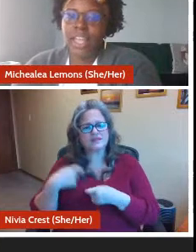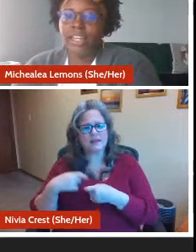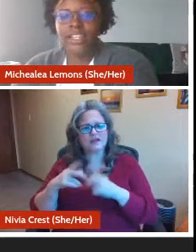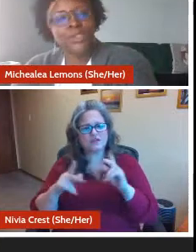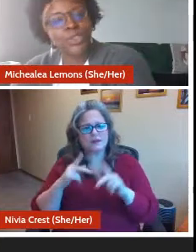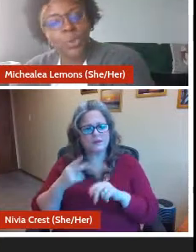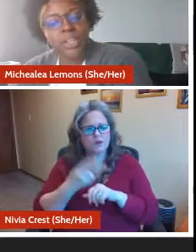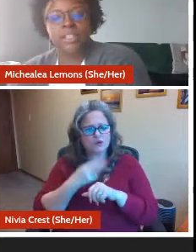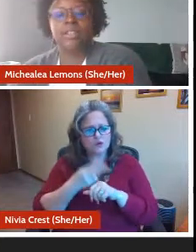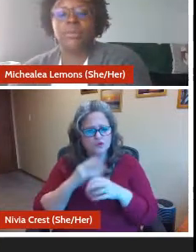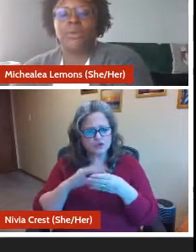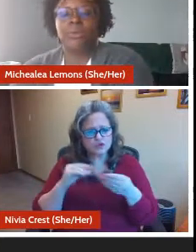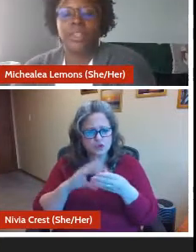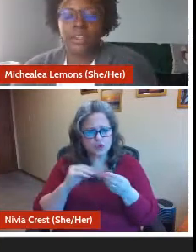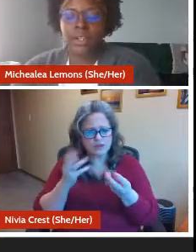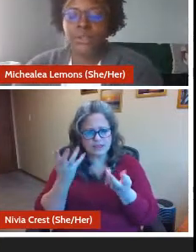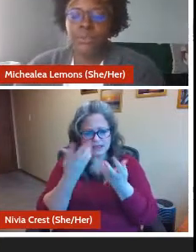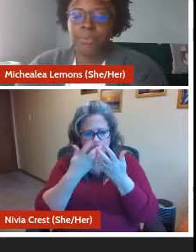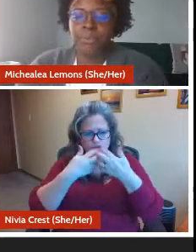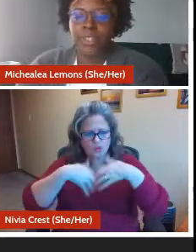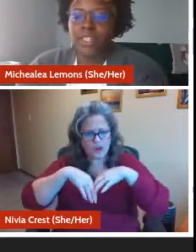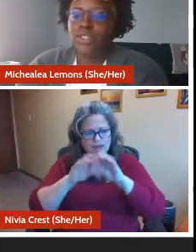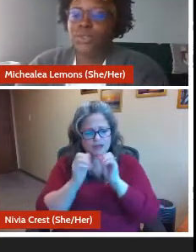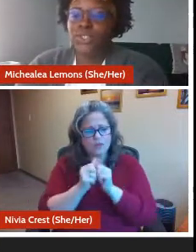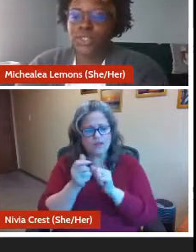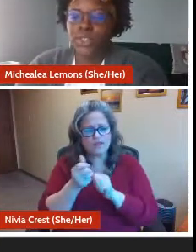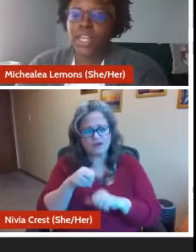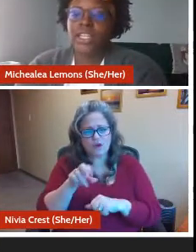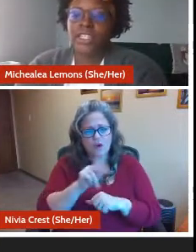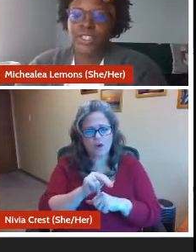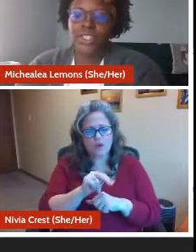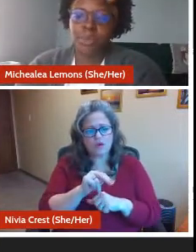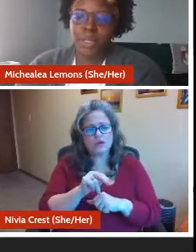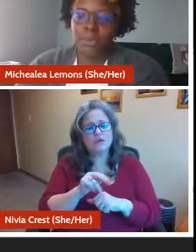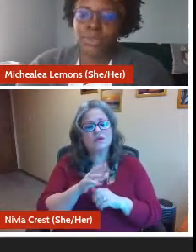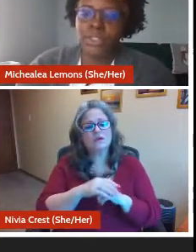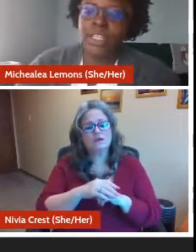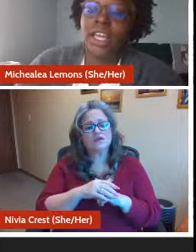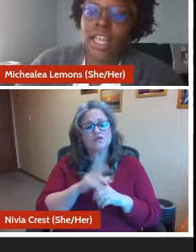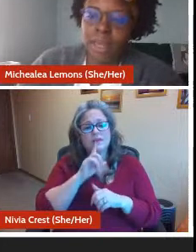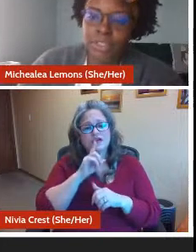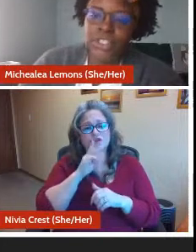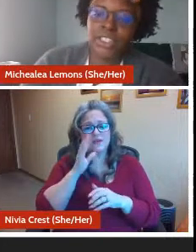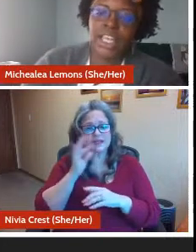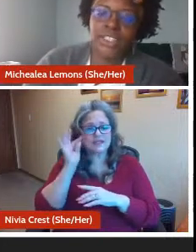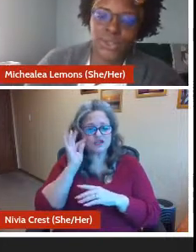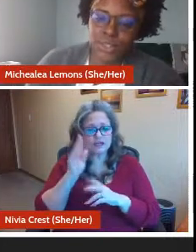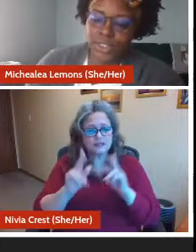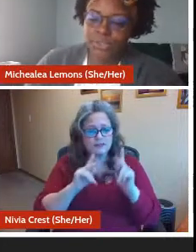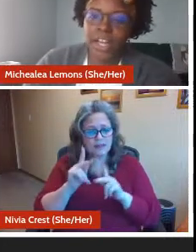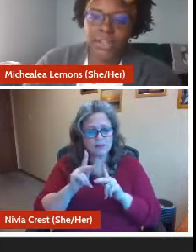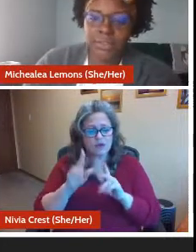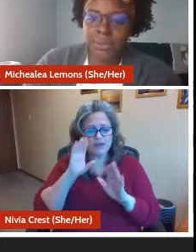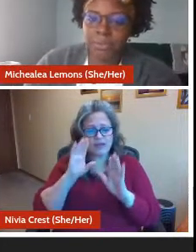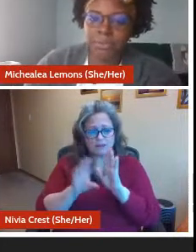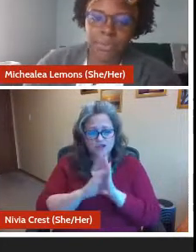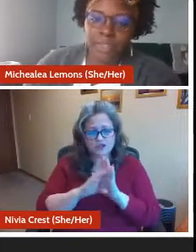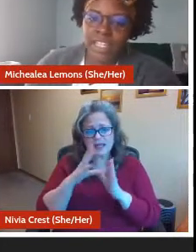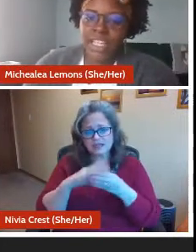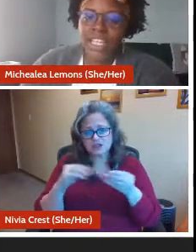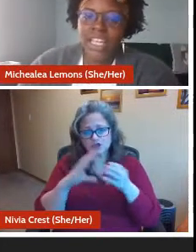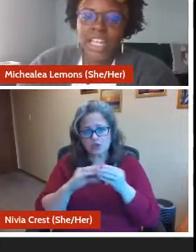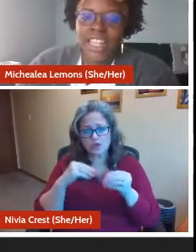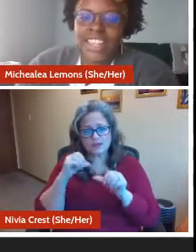them and intertwining them with their own to ensure that indigenous peoples' images and stories survived.